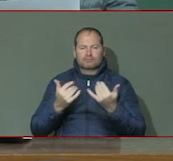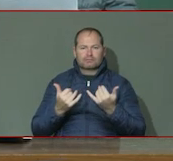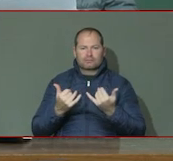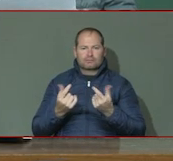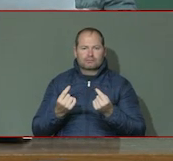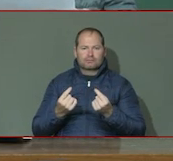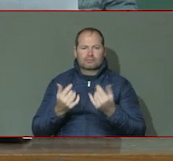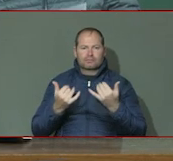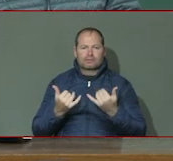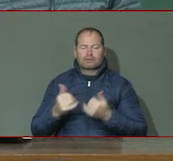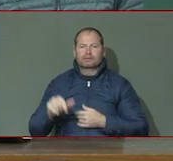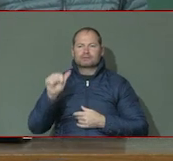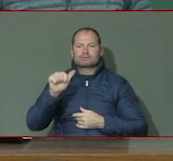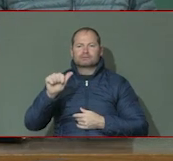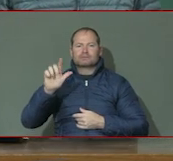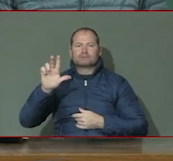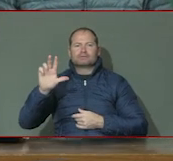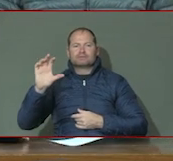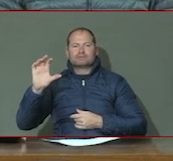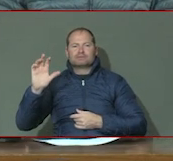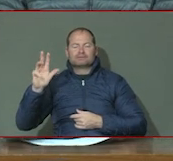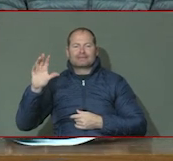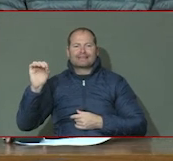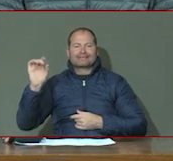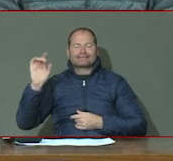than the 690 cents of Cola Limited.